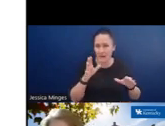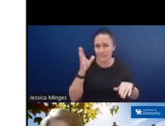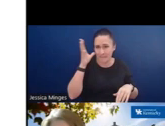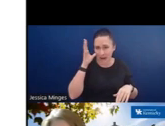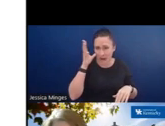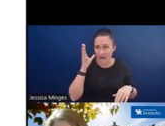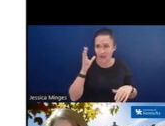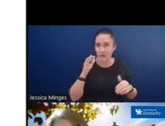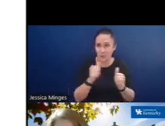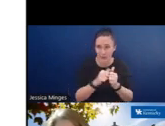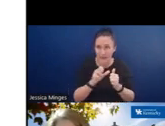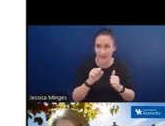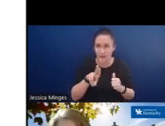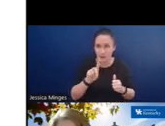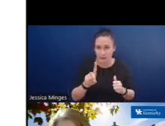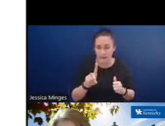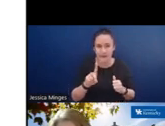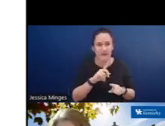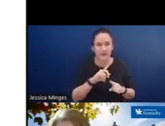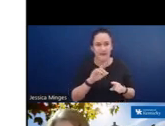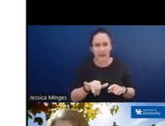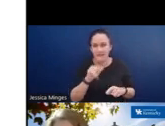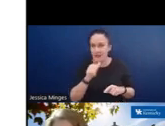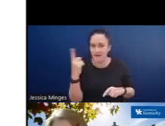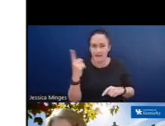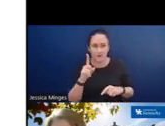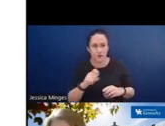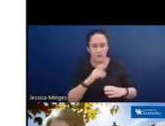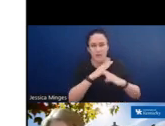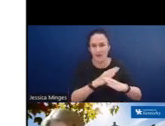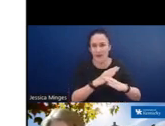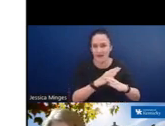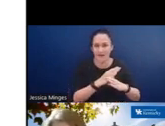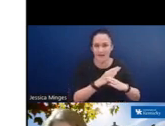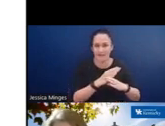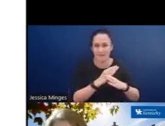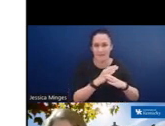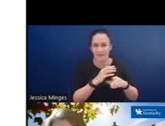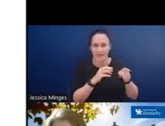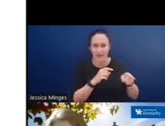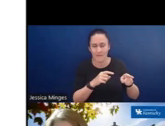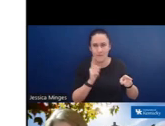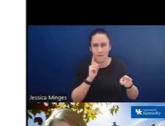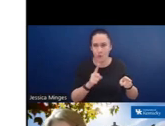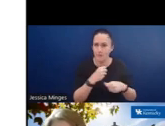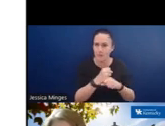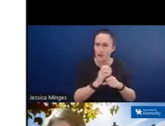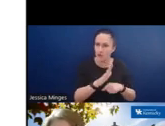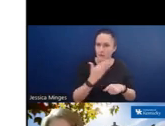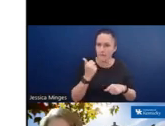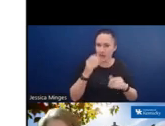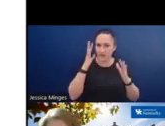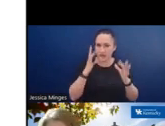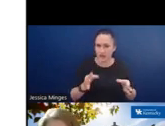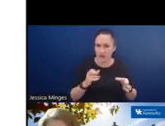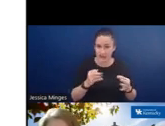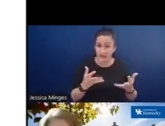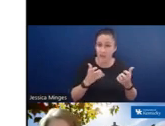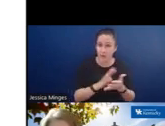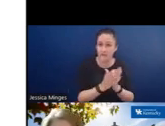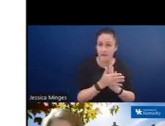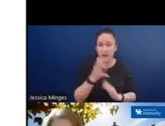that is not something that should prevent them from making the best choice for them. So if they want to be a parent. So sometimes there's some